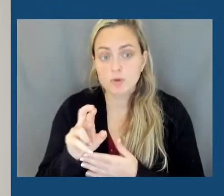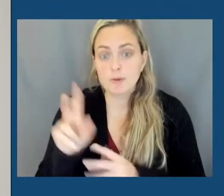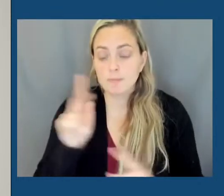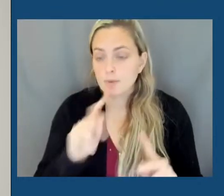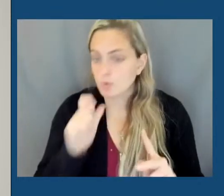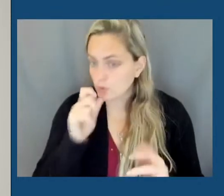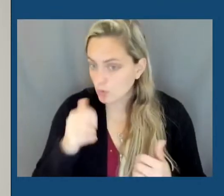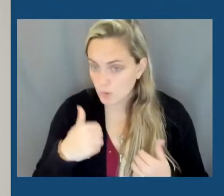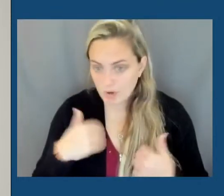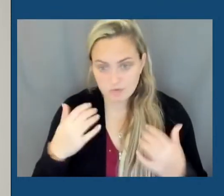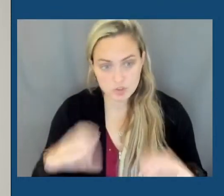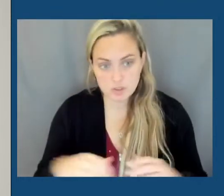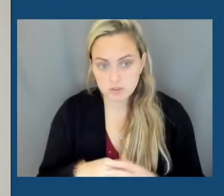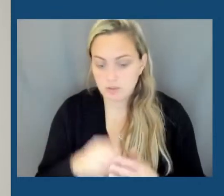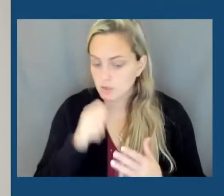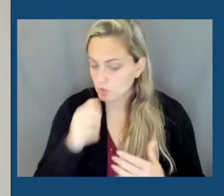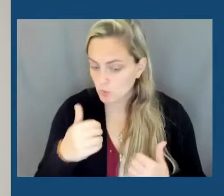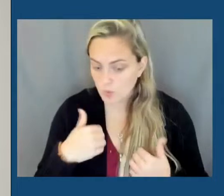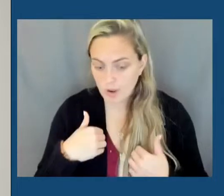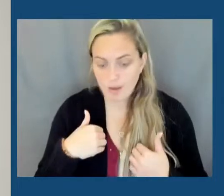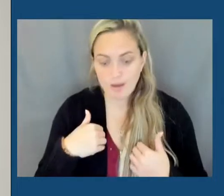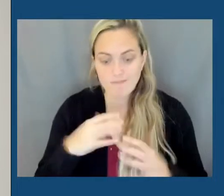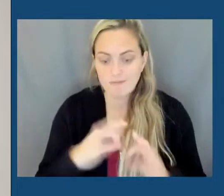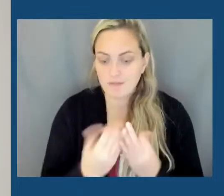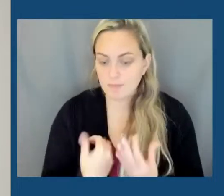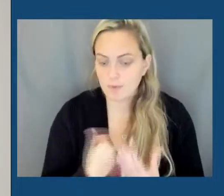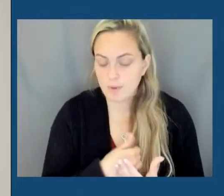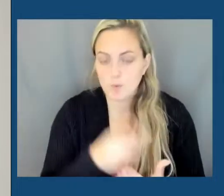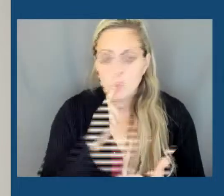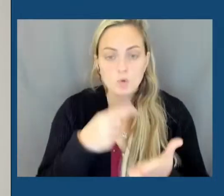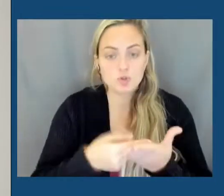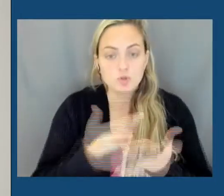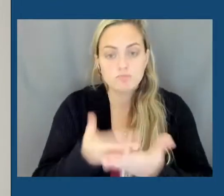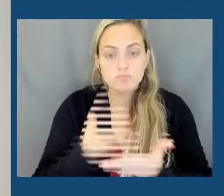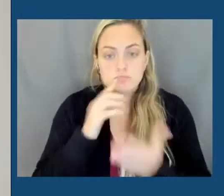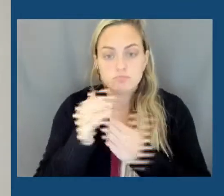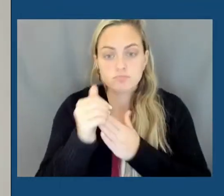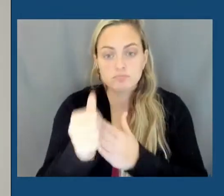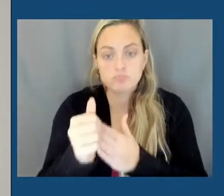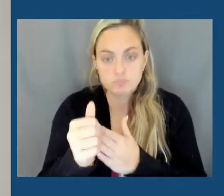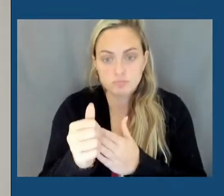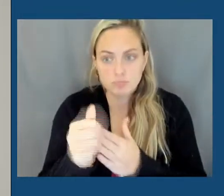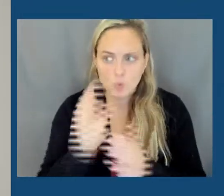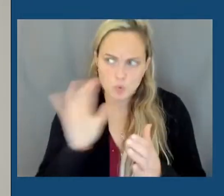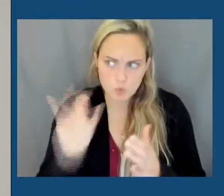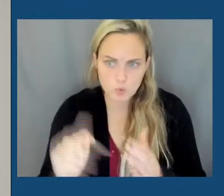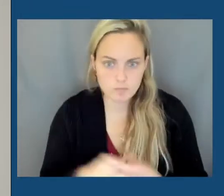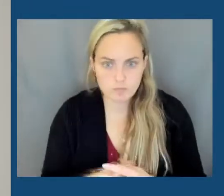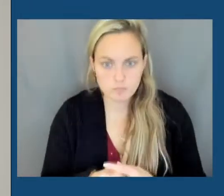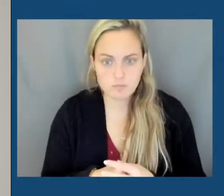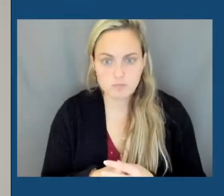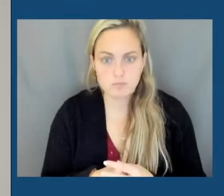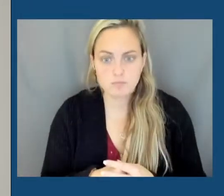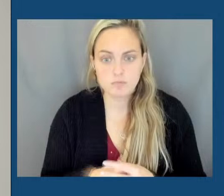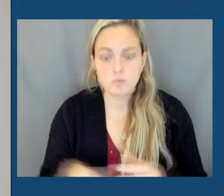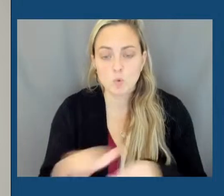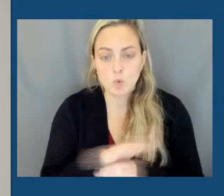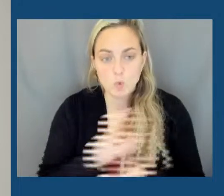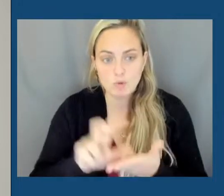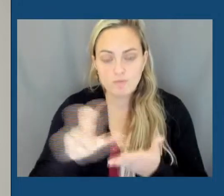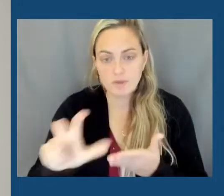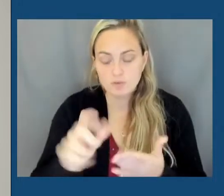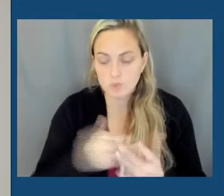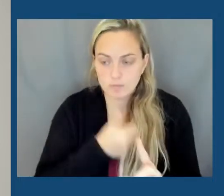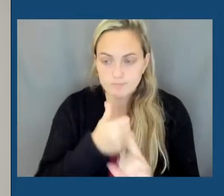have that chance. They do not have a family member who's going to be able to show them the path forward. We will do that, and Micron's local investments are making that difference,